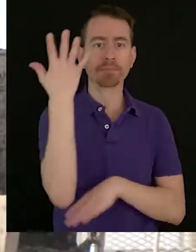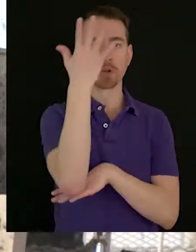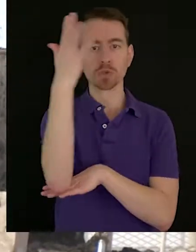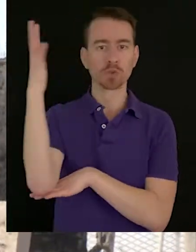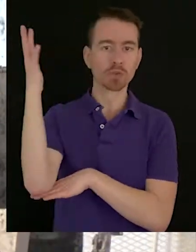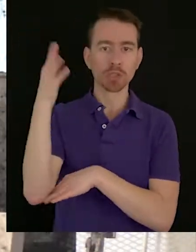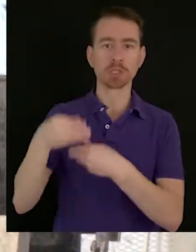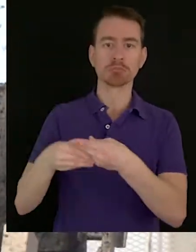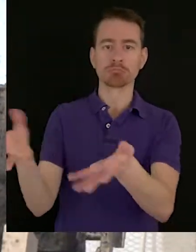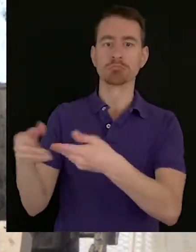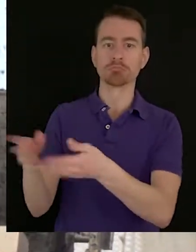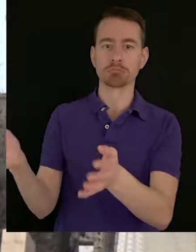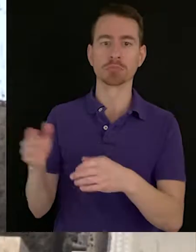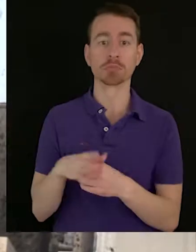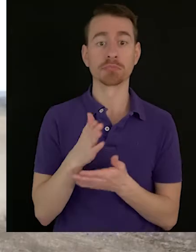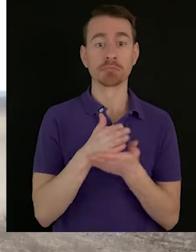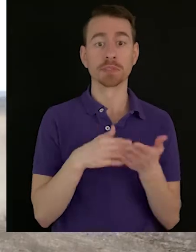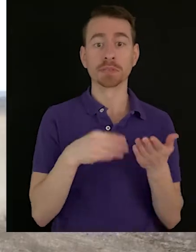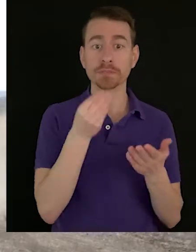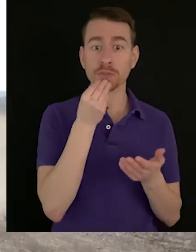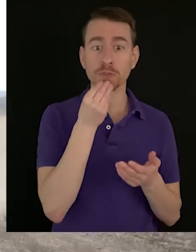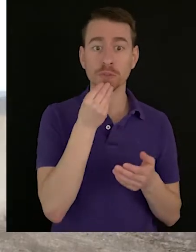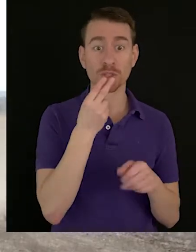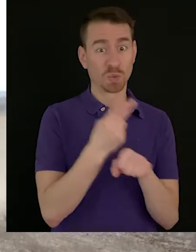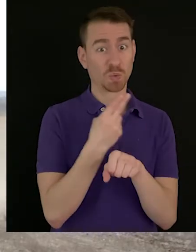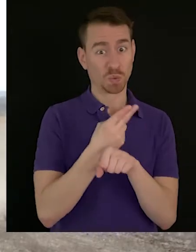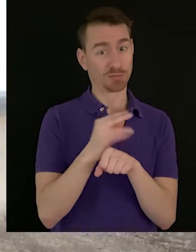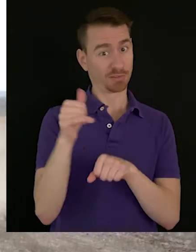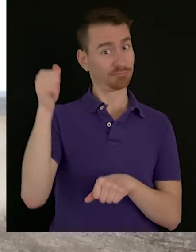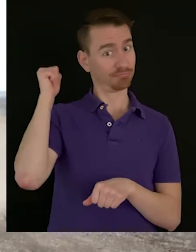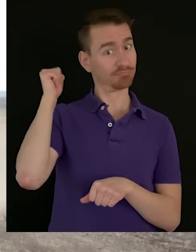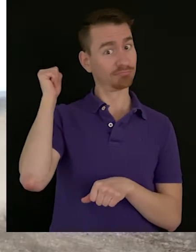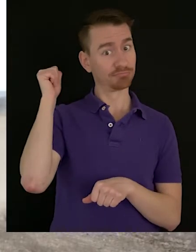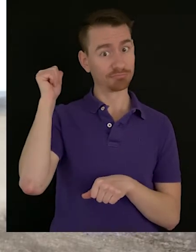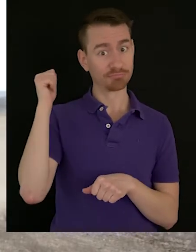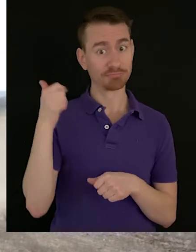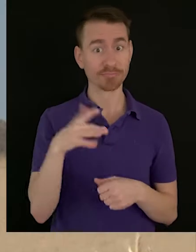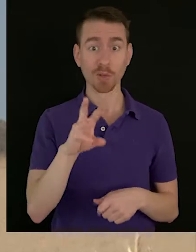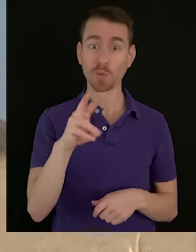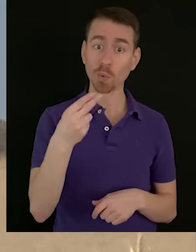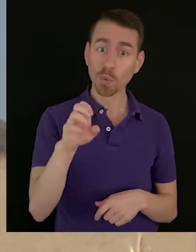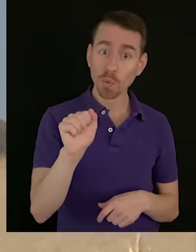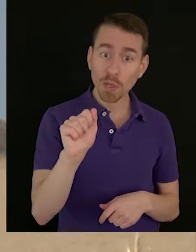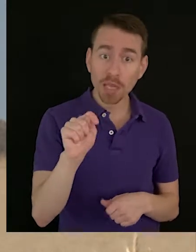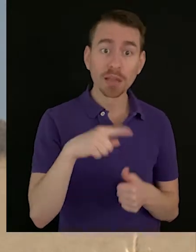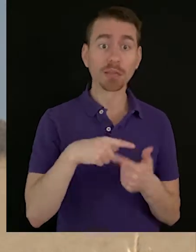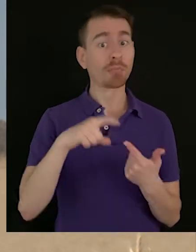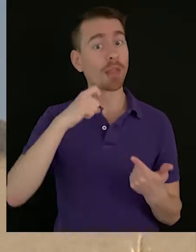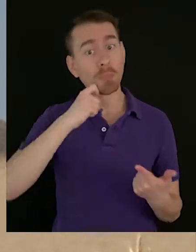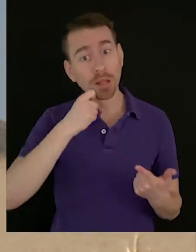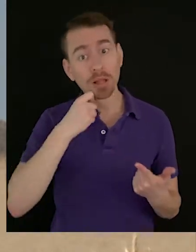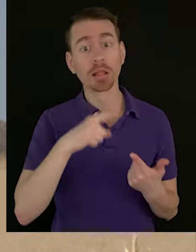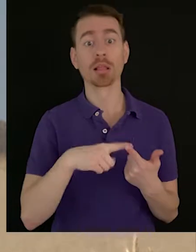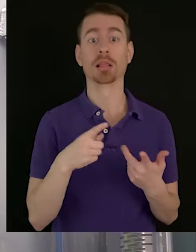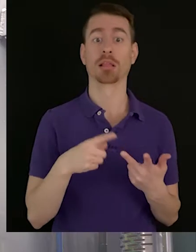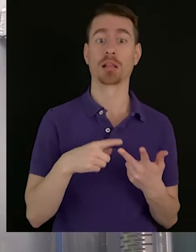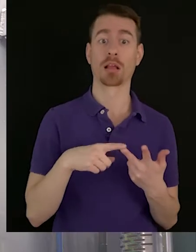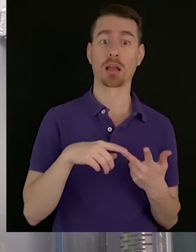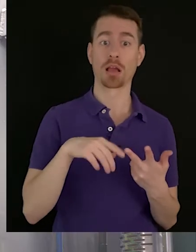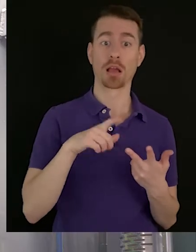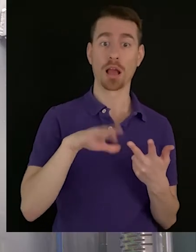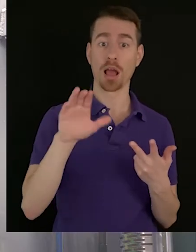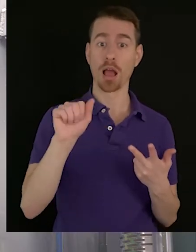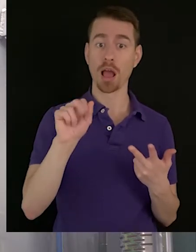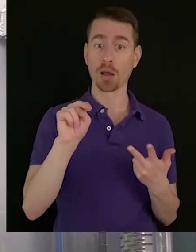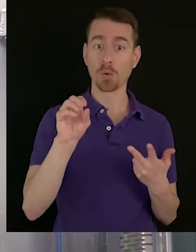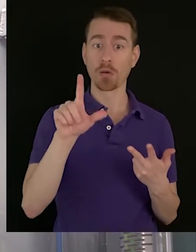Biosolids are used to provide nutrients to plants and build soil on farms and forests across Washington state. The King County brand of